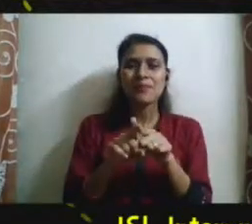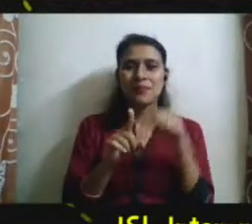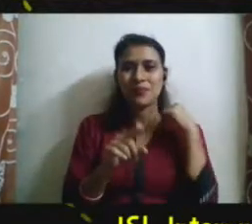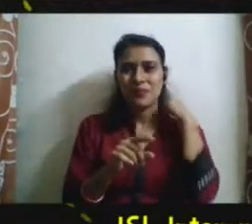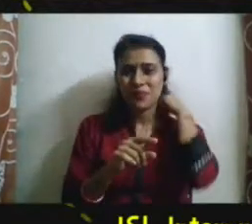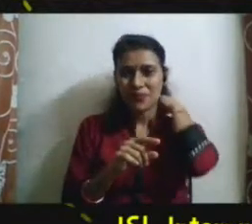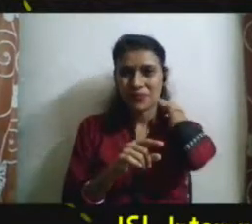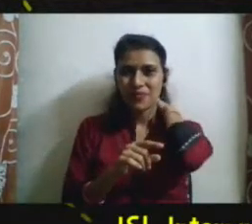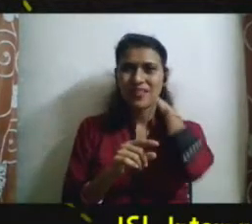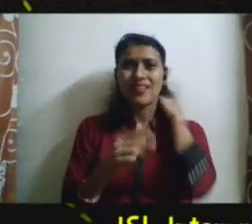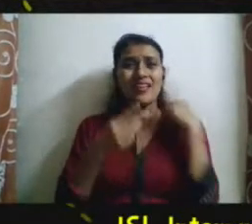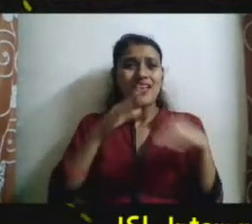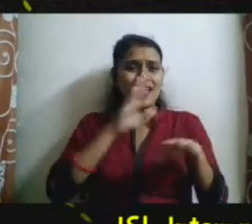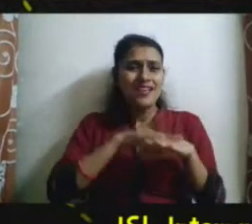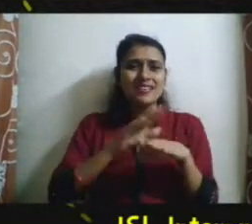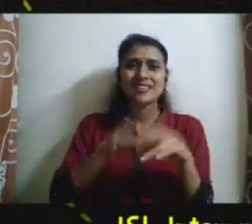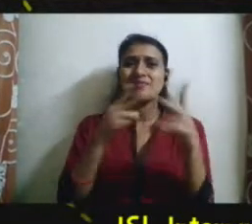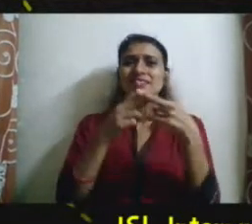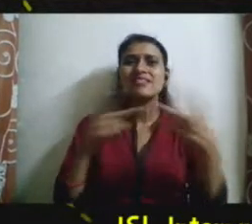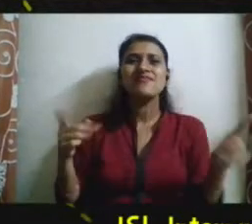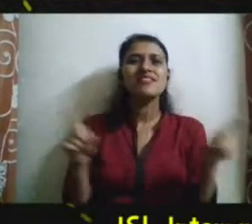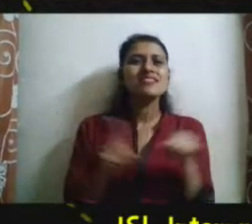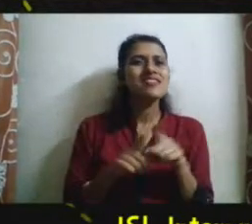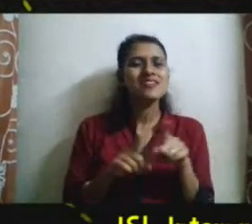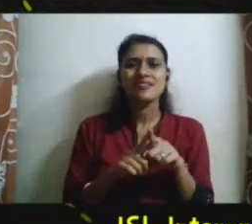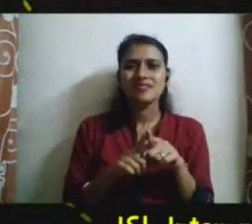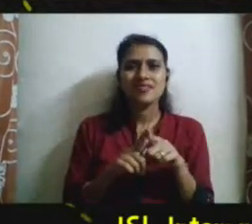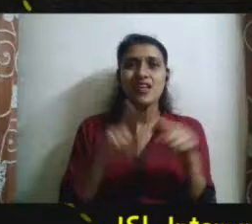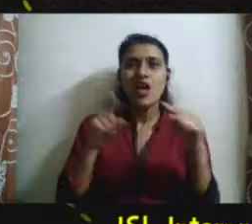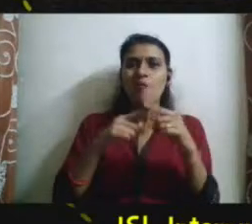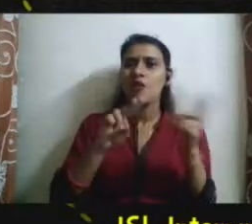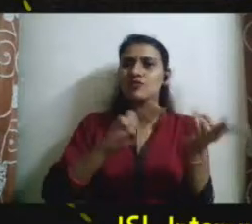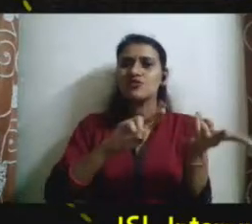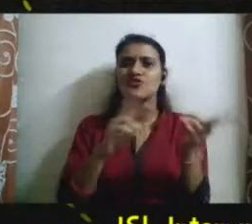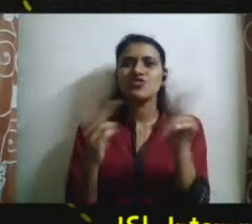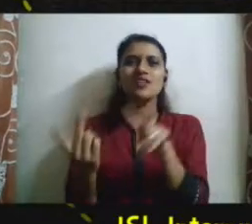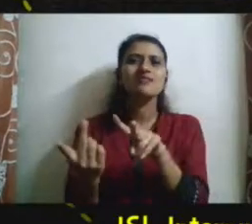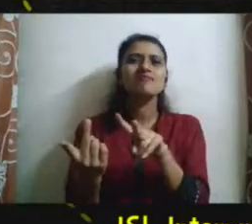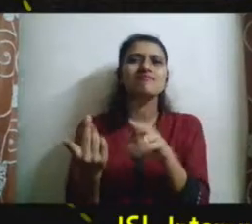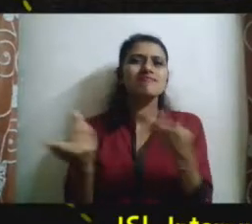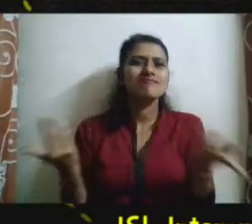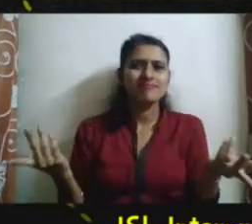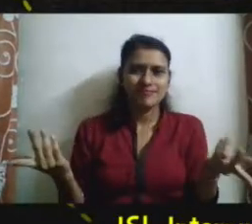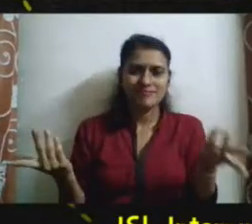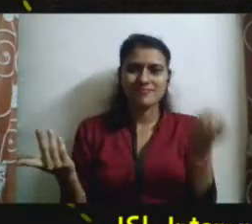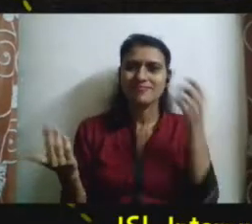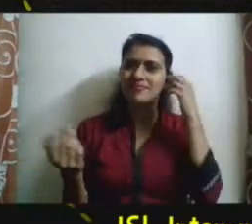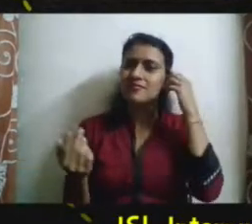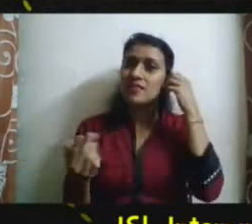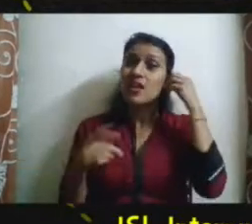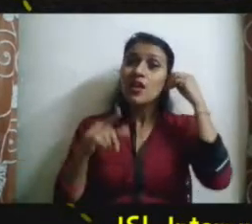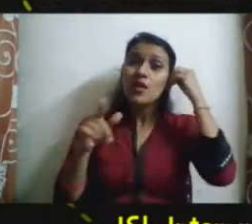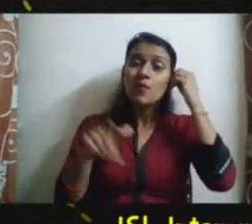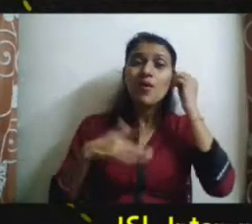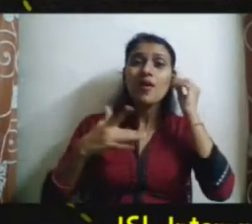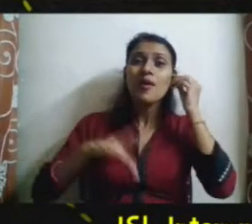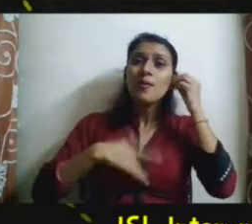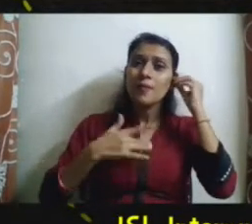many experiences. It is about transience. It is about the pleasure of